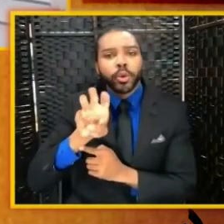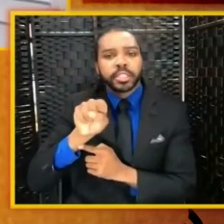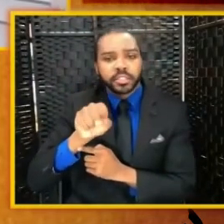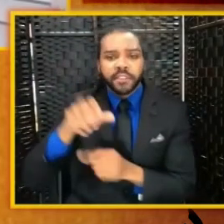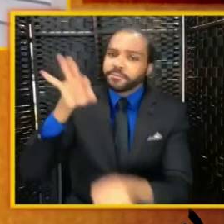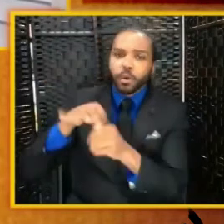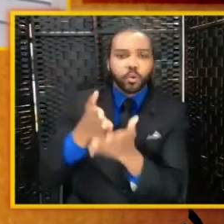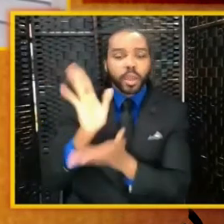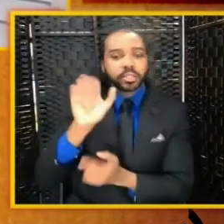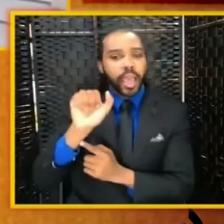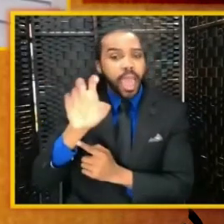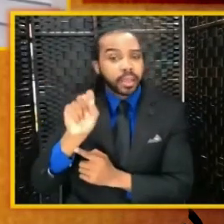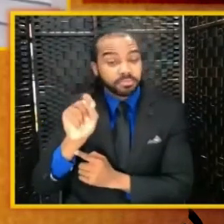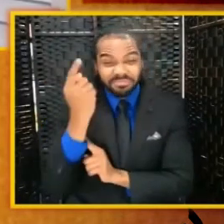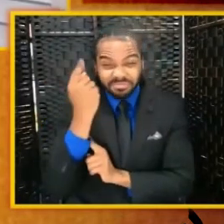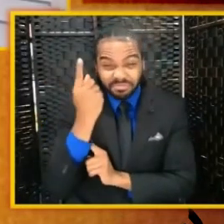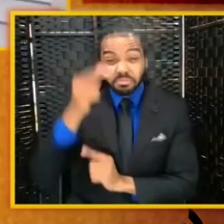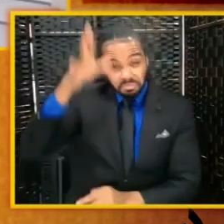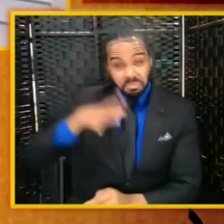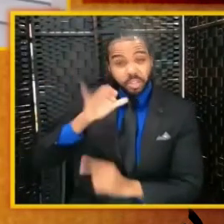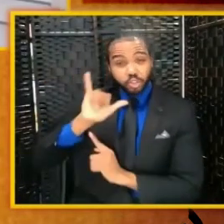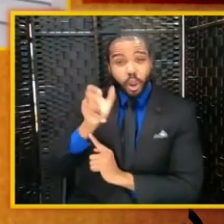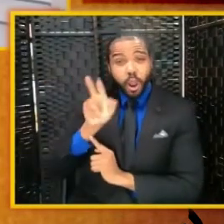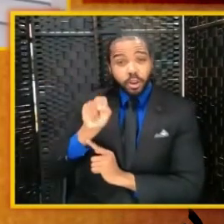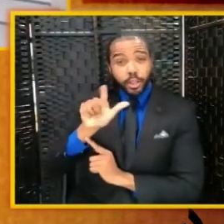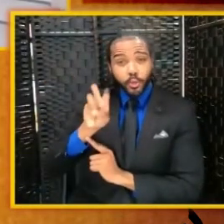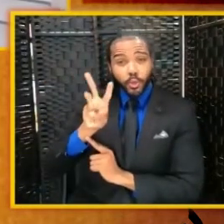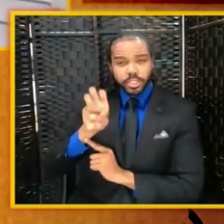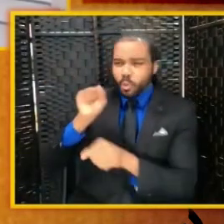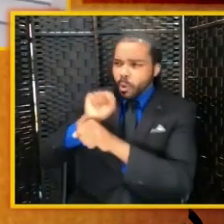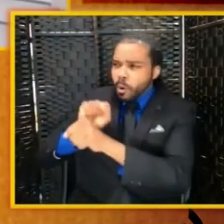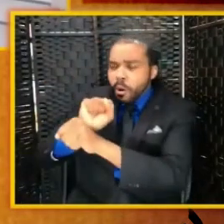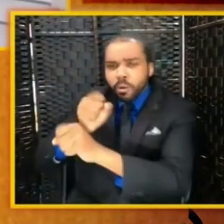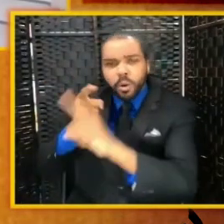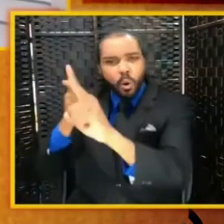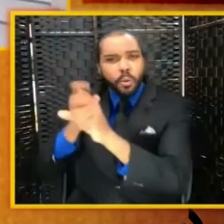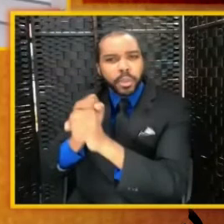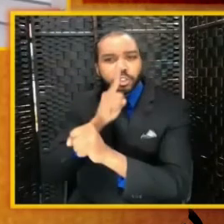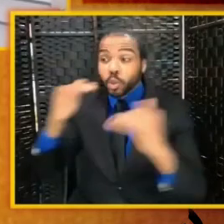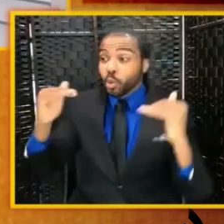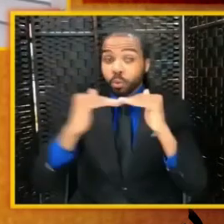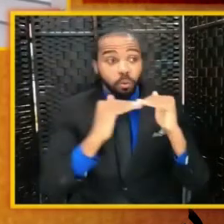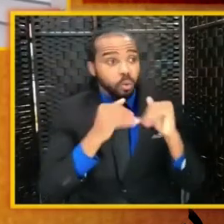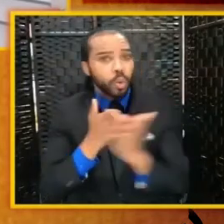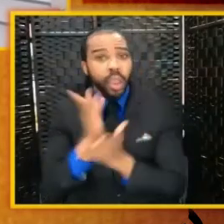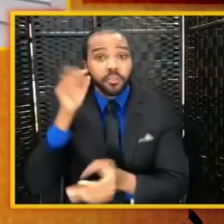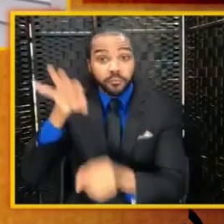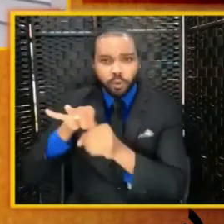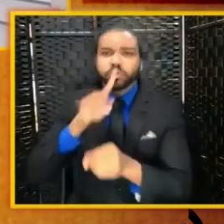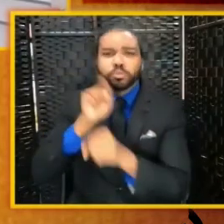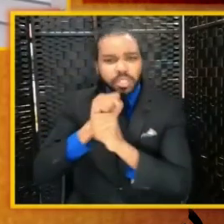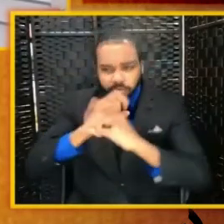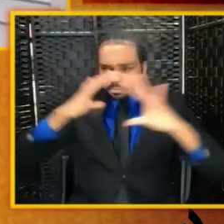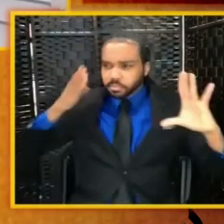John Lewis lived his life working towards making certain that the right to vote is real. And when the Supreme Court gutted the Voting